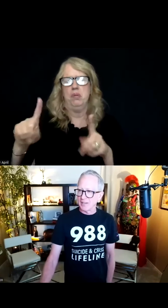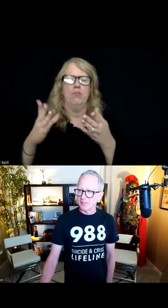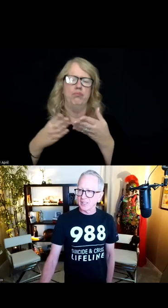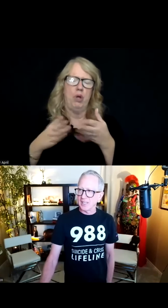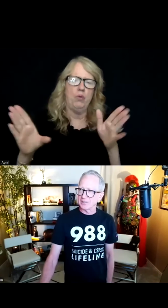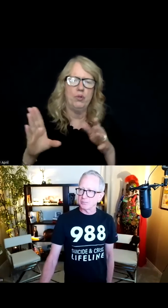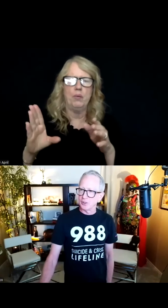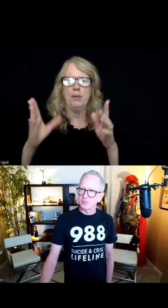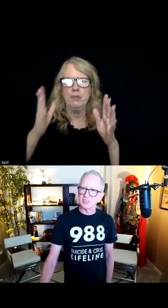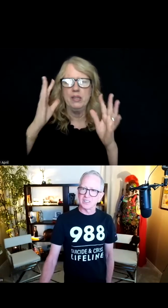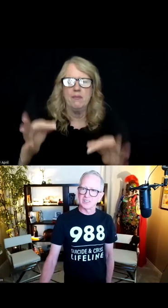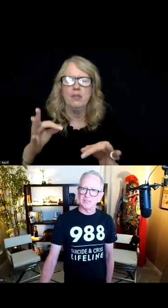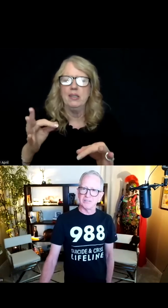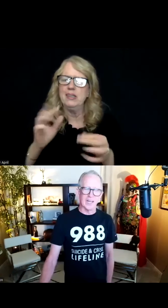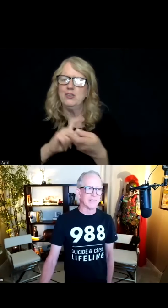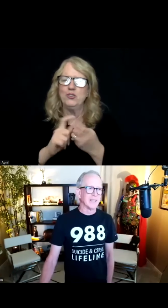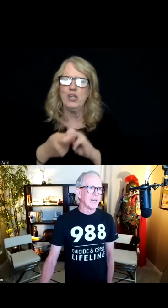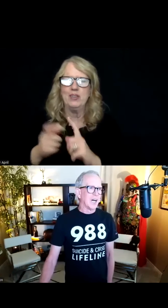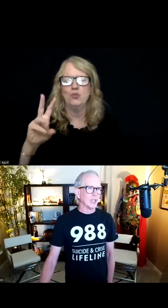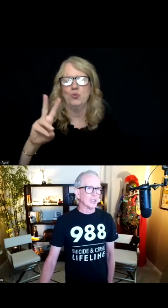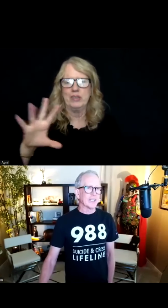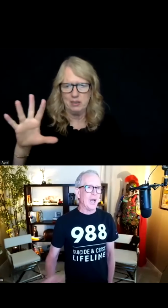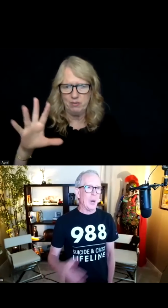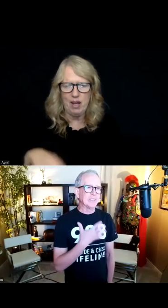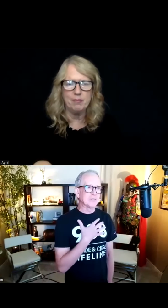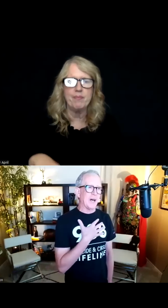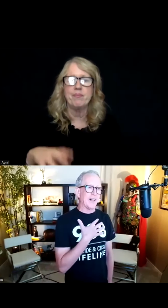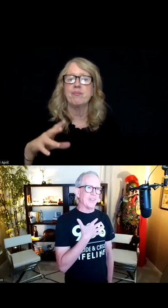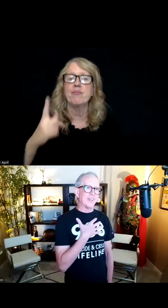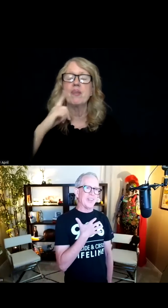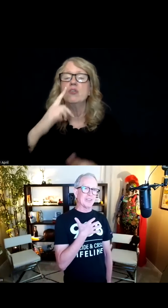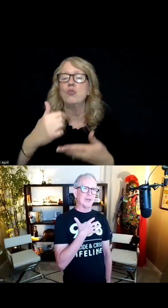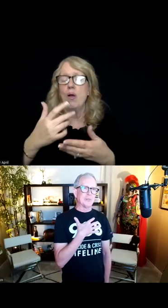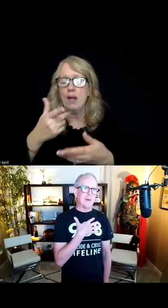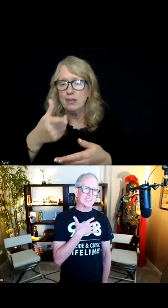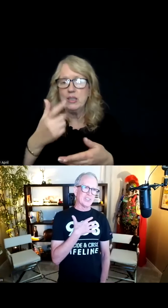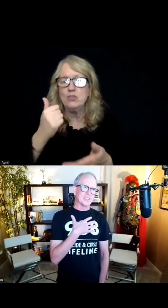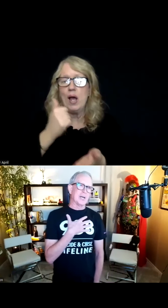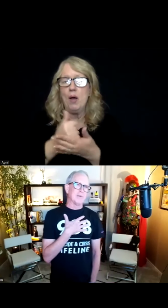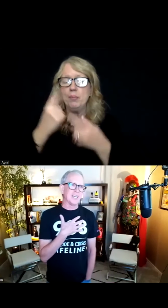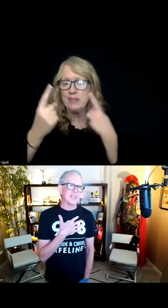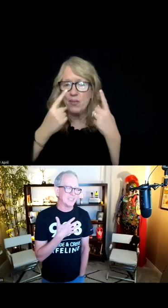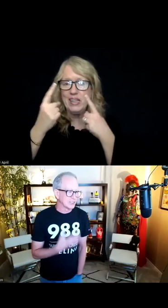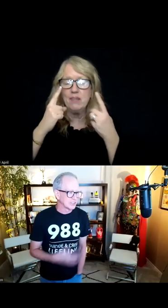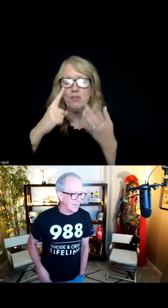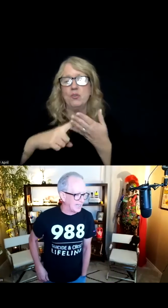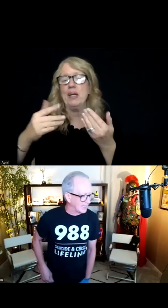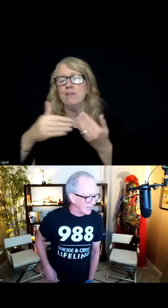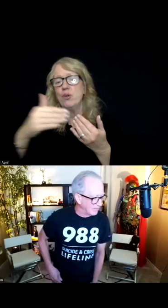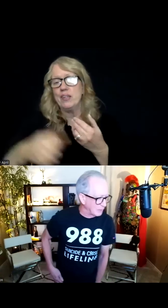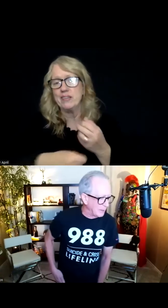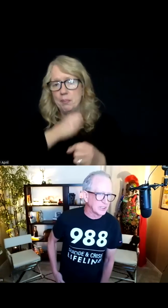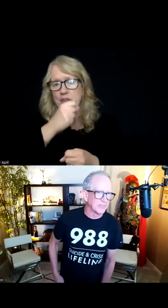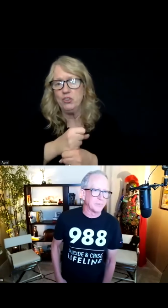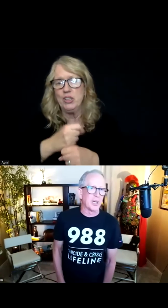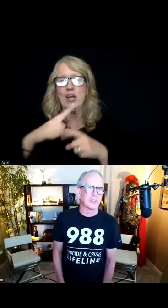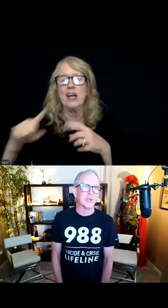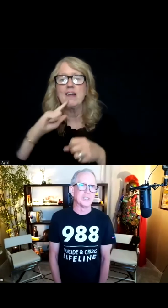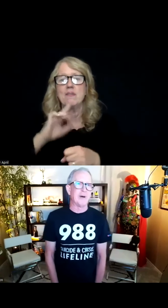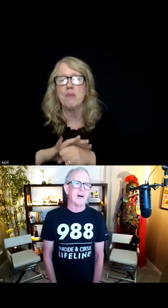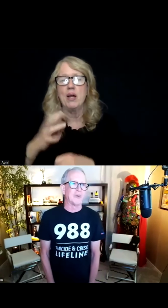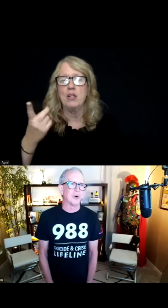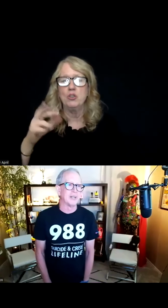our definitely yes moved to 65. Look, help us think through debates for this coming year. I just got an affirmation from